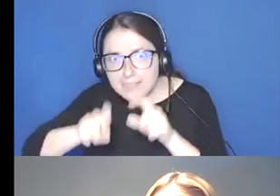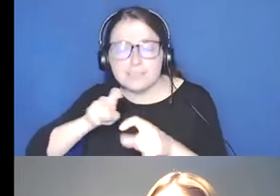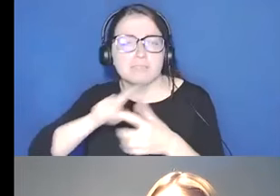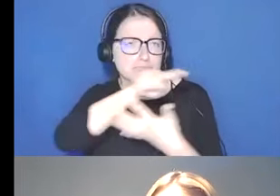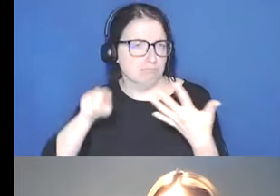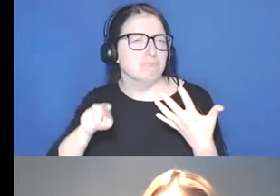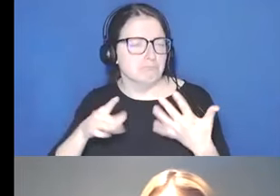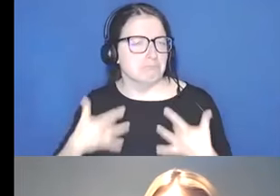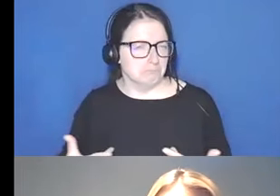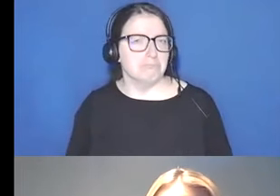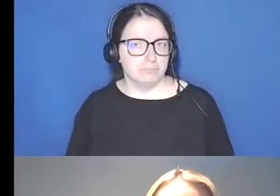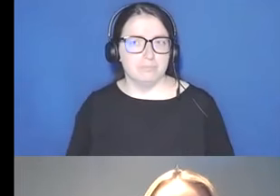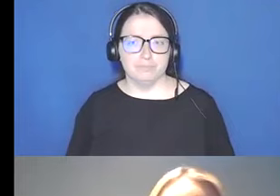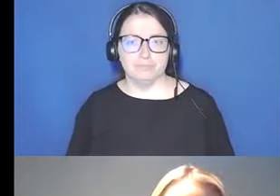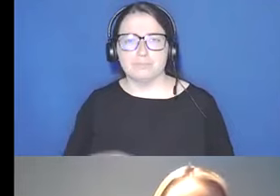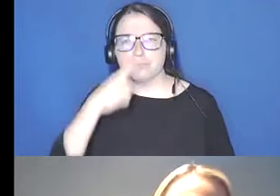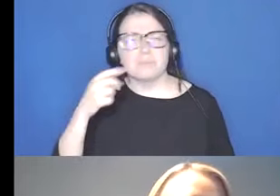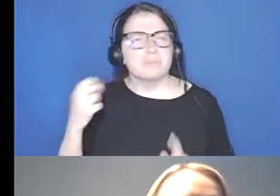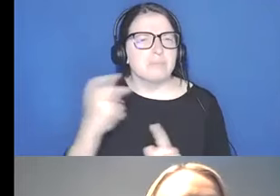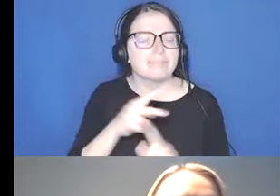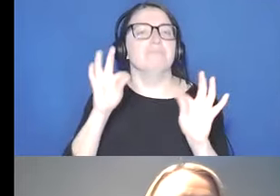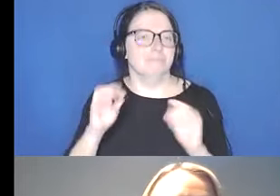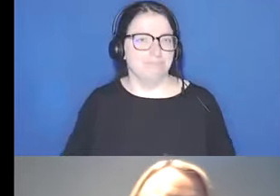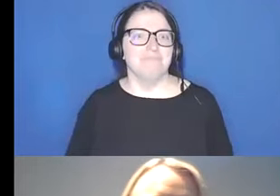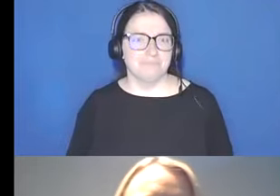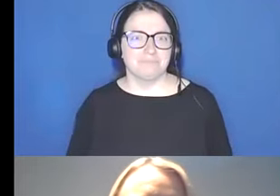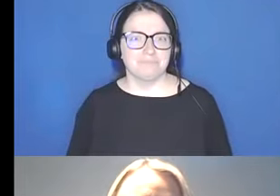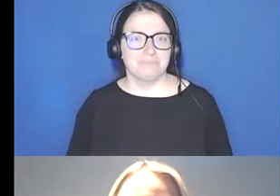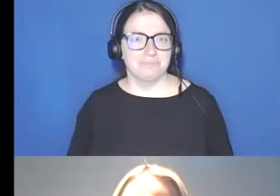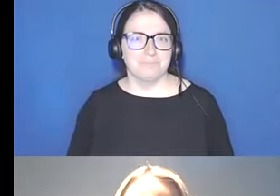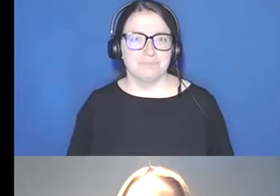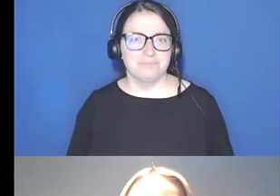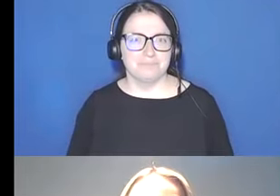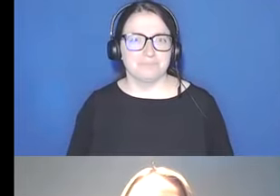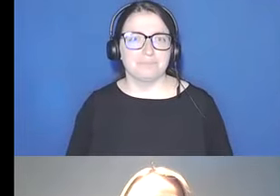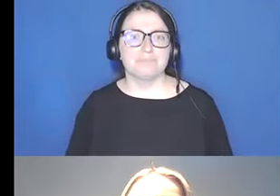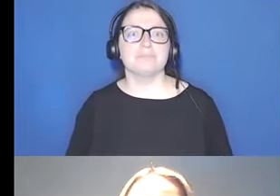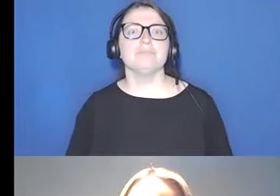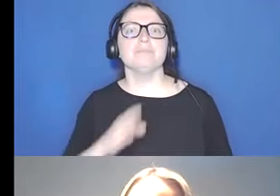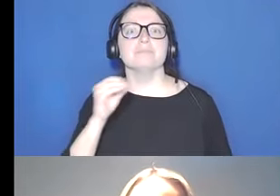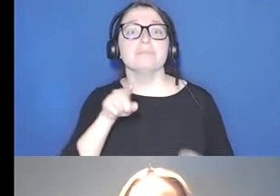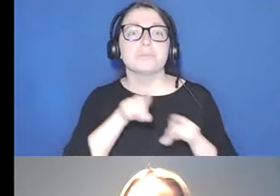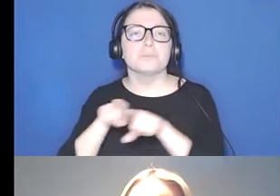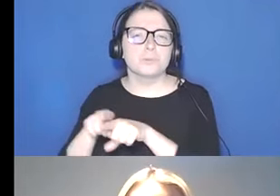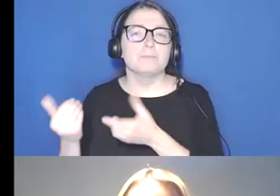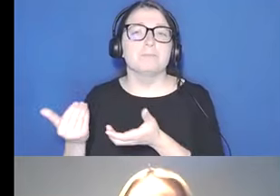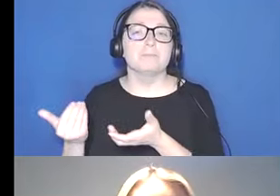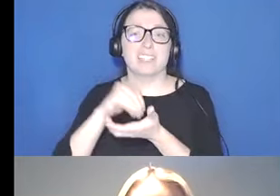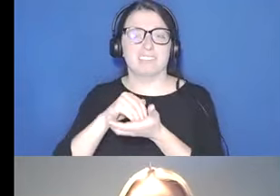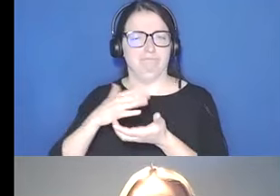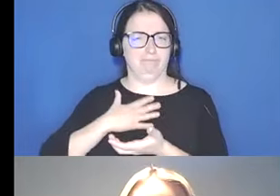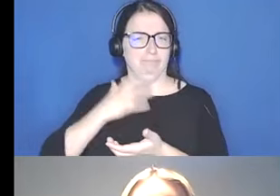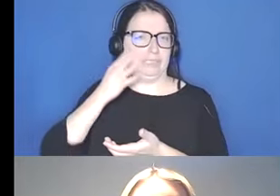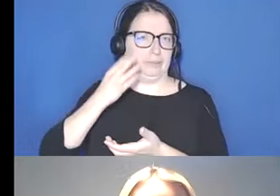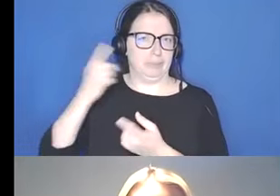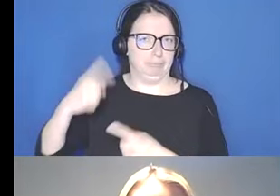It's also, can you go? Thank you. It's also really helpful. And again, I'm speaking a lot to my experience and